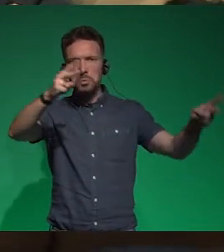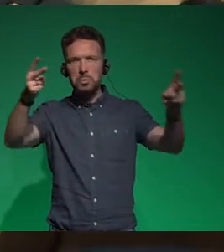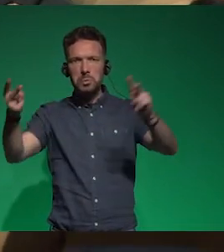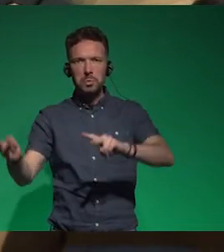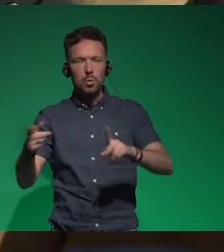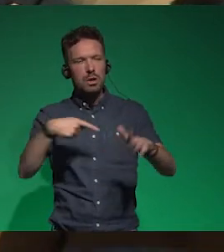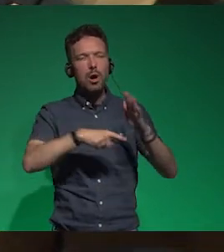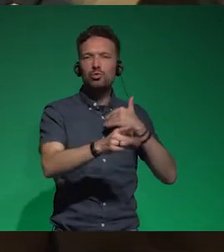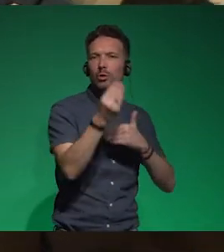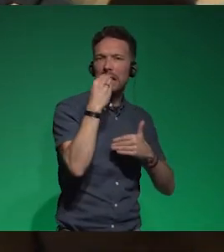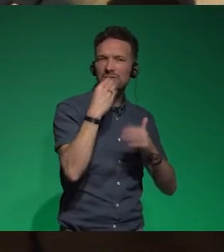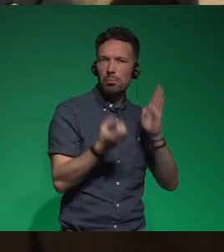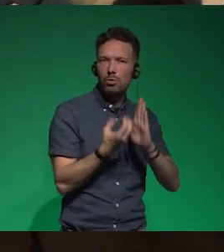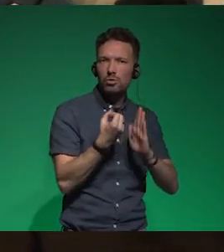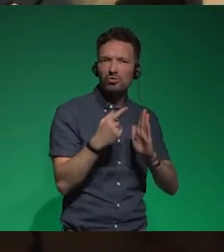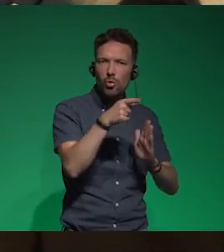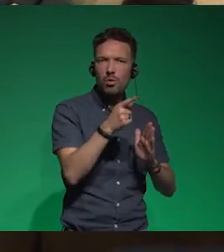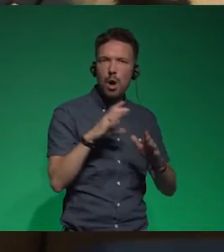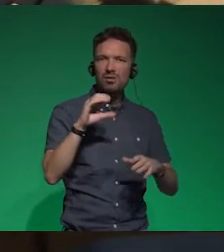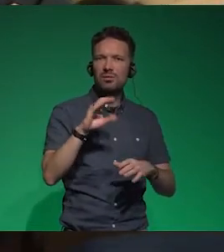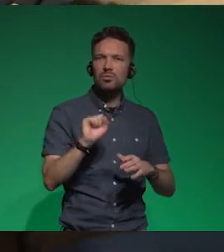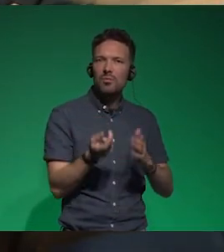because they remove them from the atmosphere.